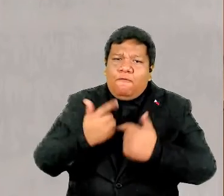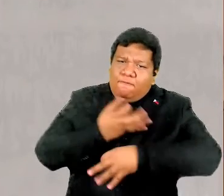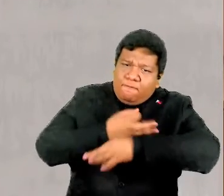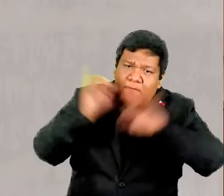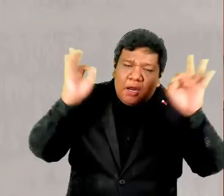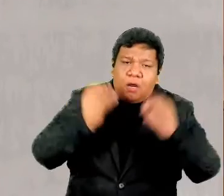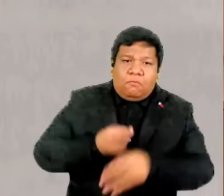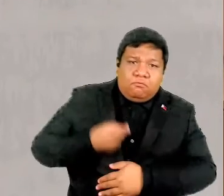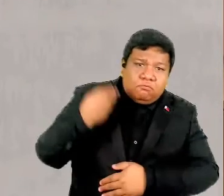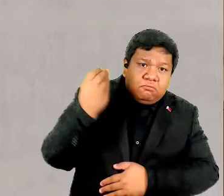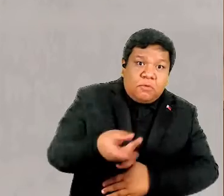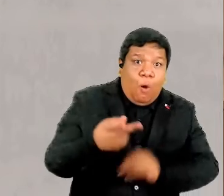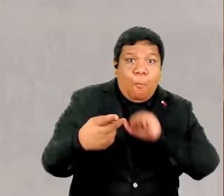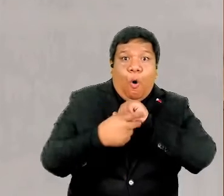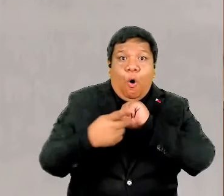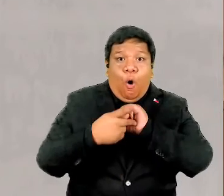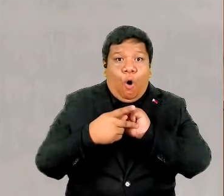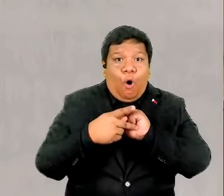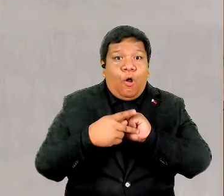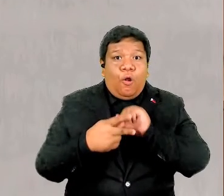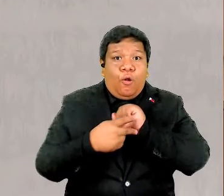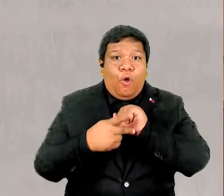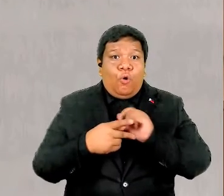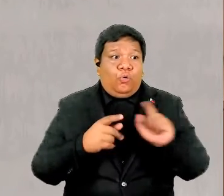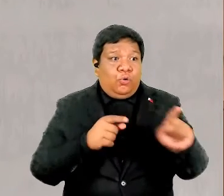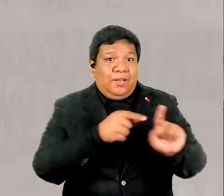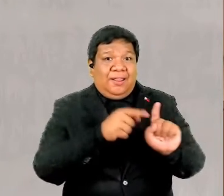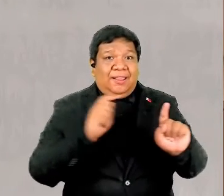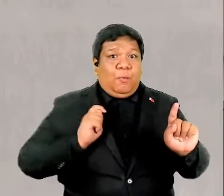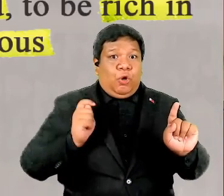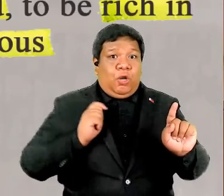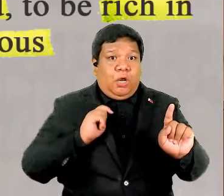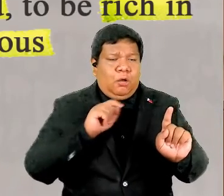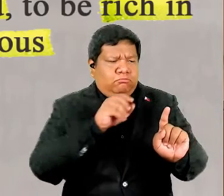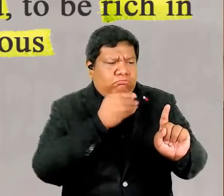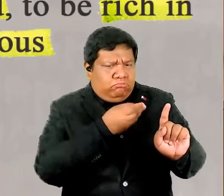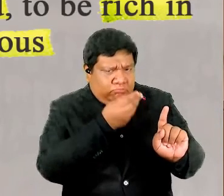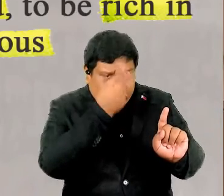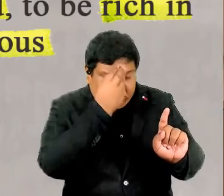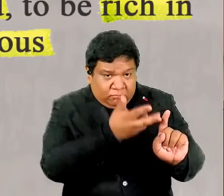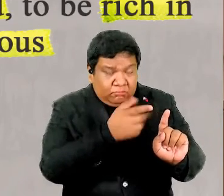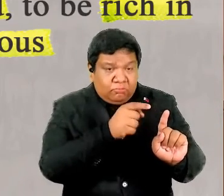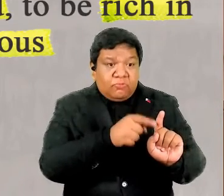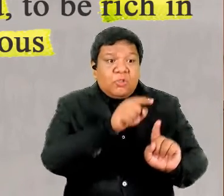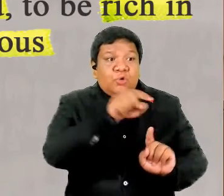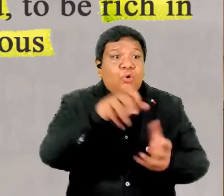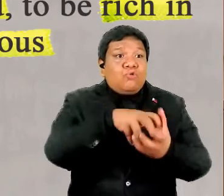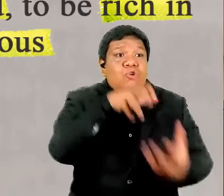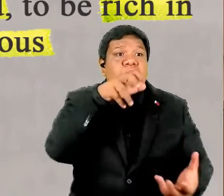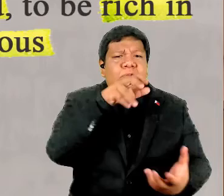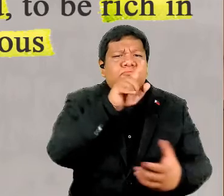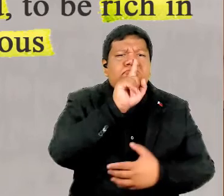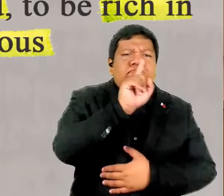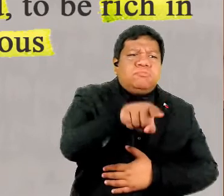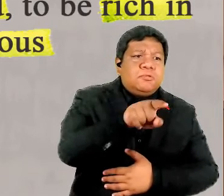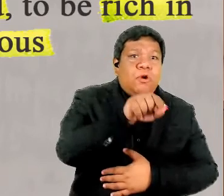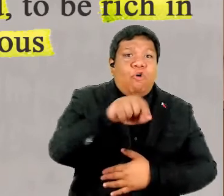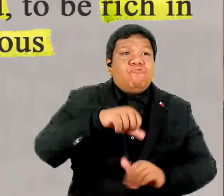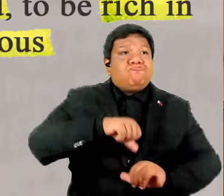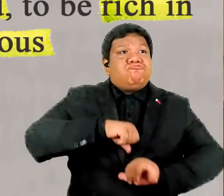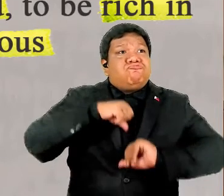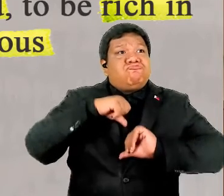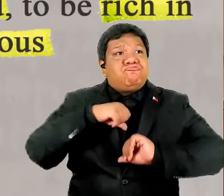liberally. Paul is advising Timothy in this verse by saying, "Command those who are rich in the present world not